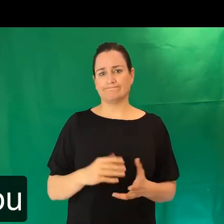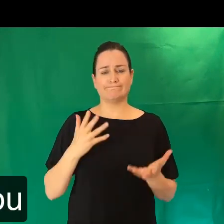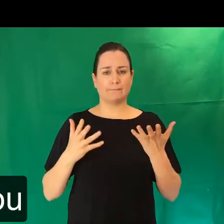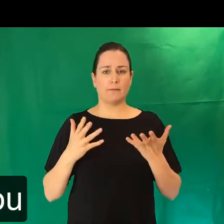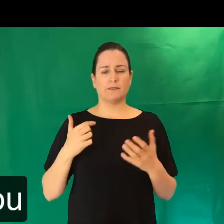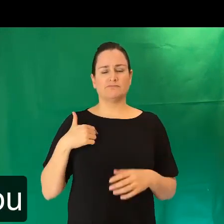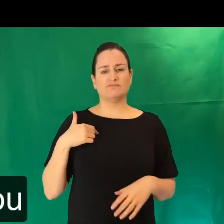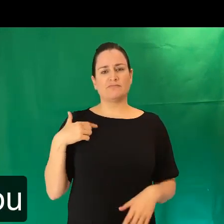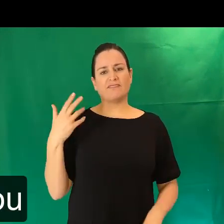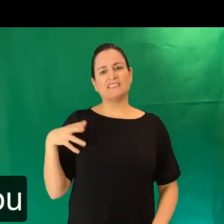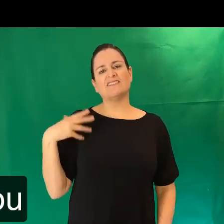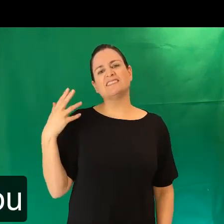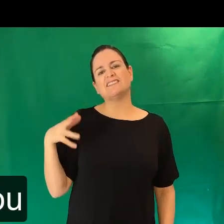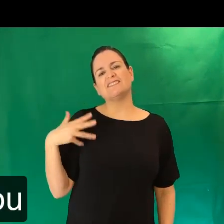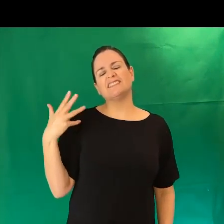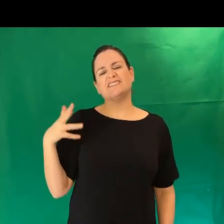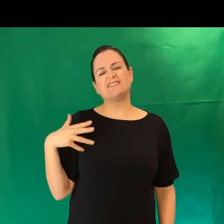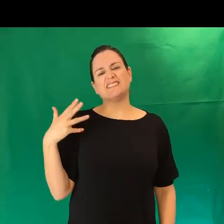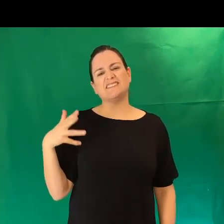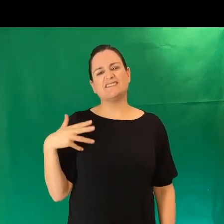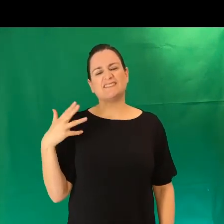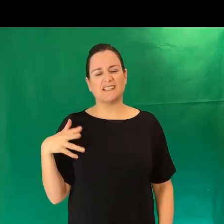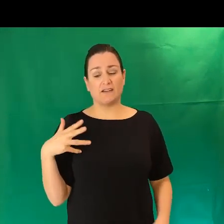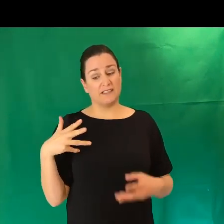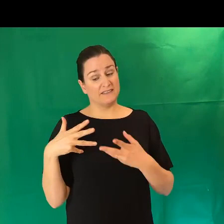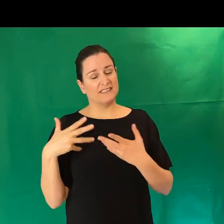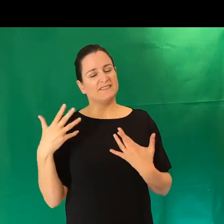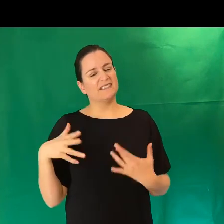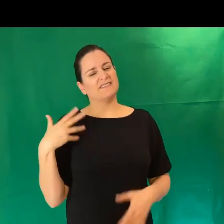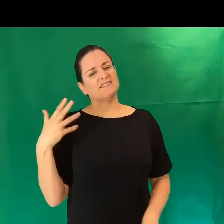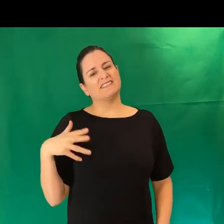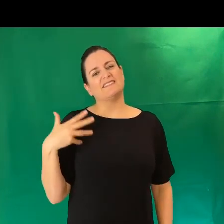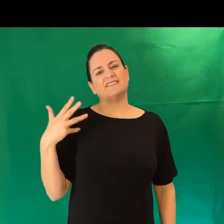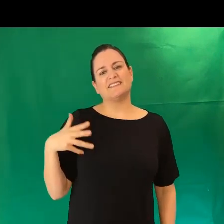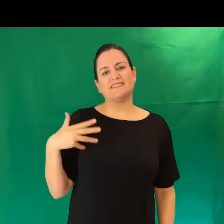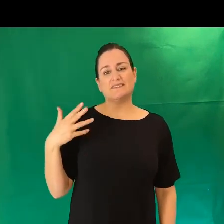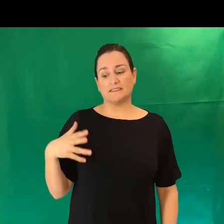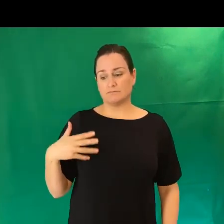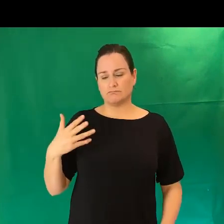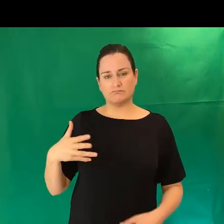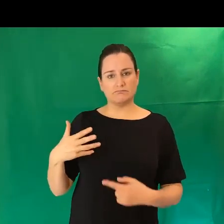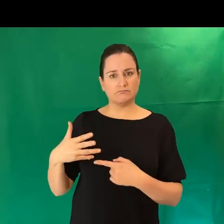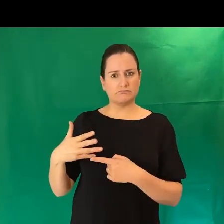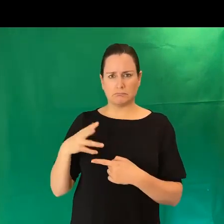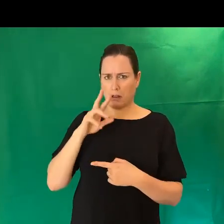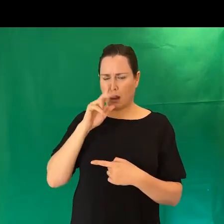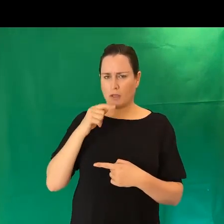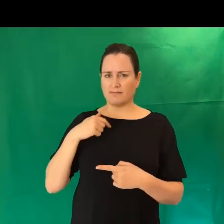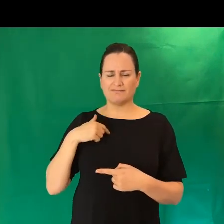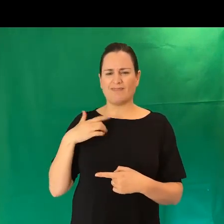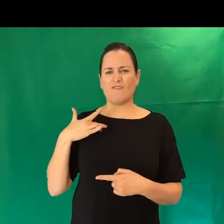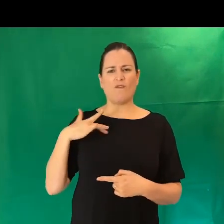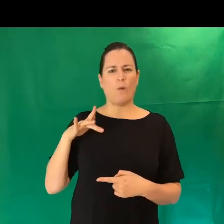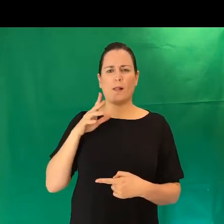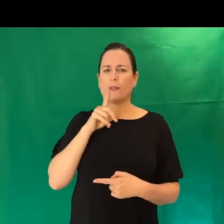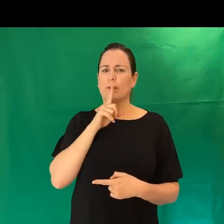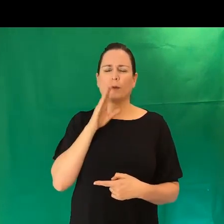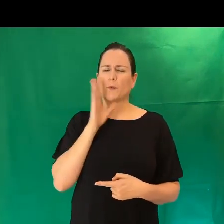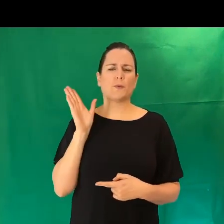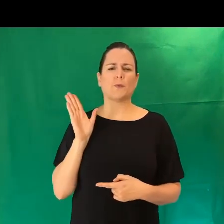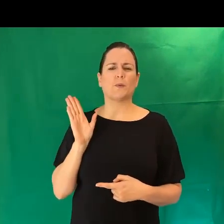if you only sign with one hand and you involve 2-handed signs in that signing, it's seen as informal